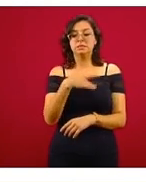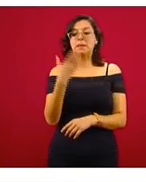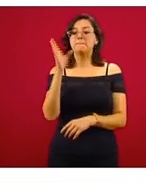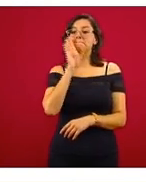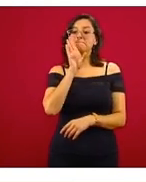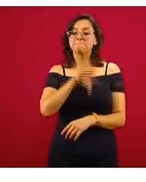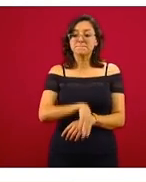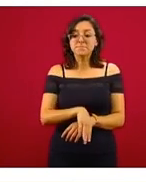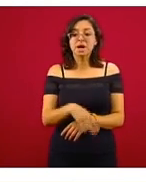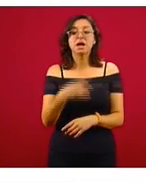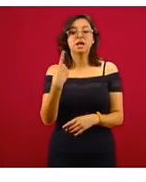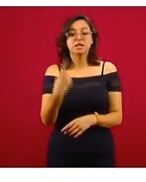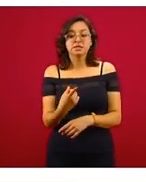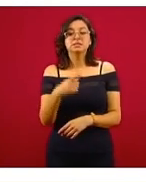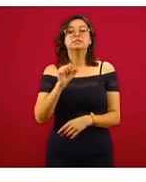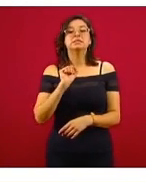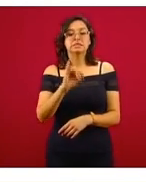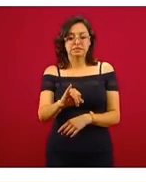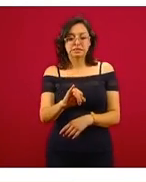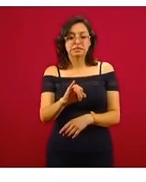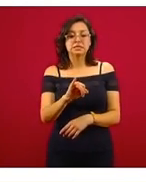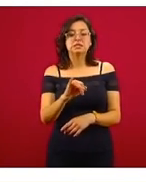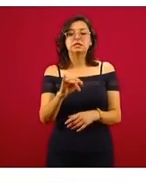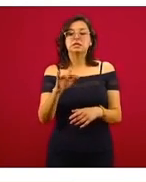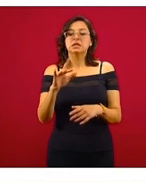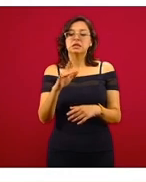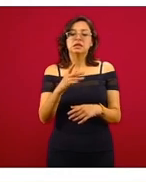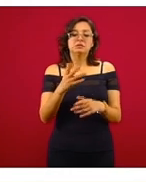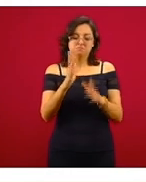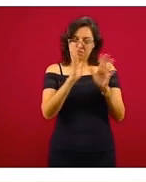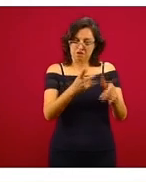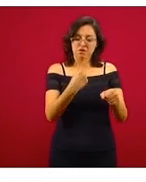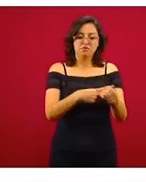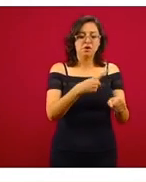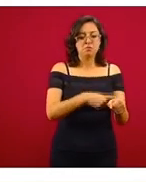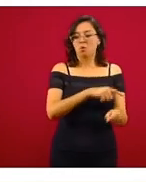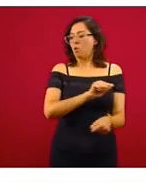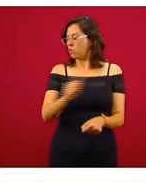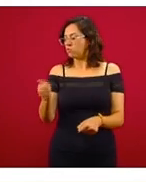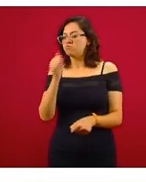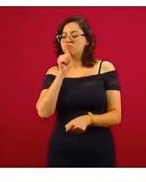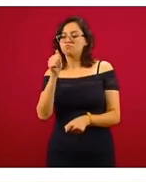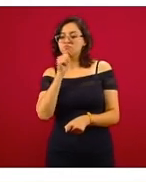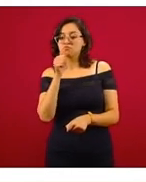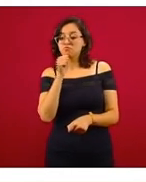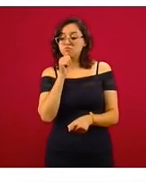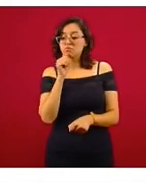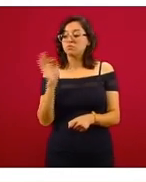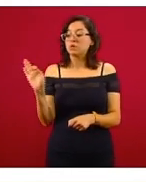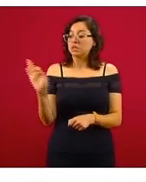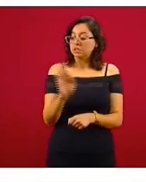And we are taking as a reference date the date that the symptoms in each patient started.